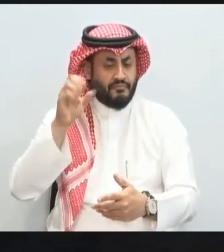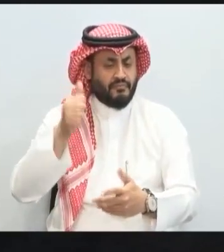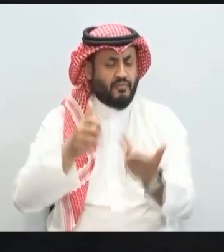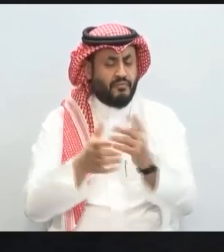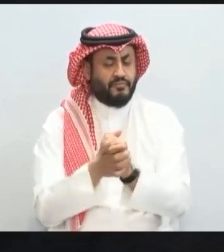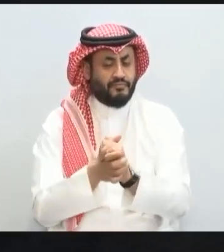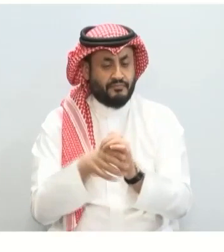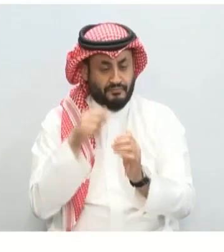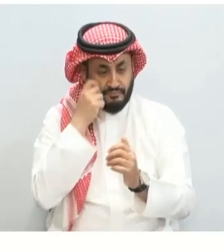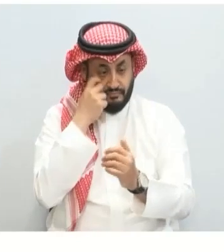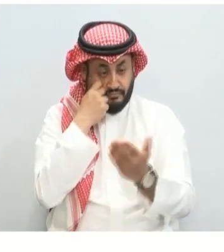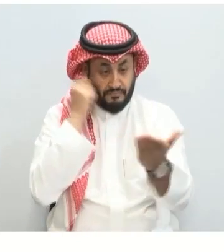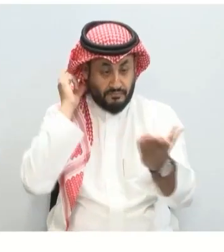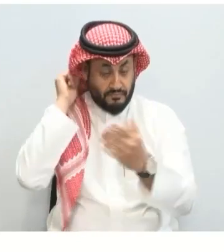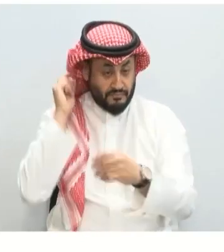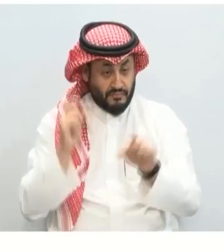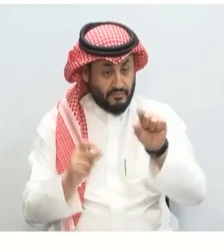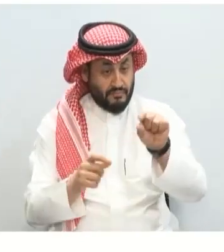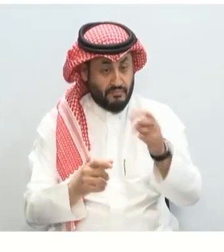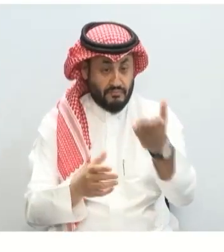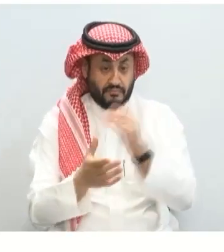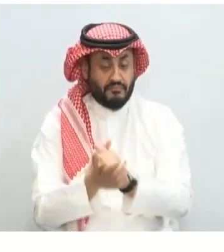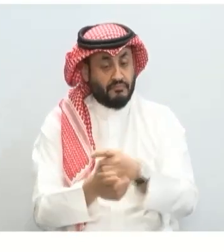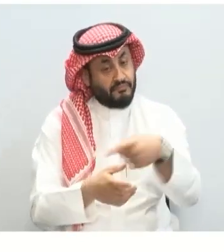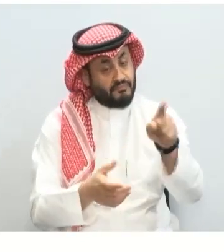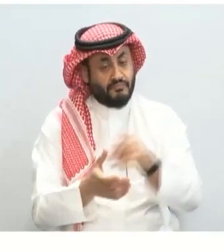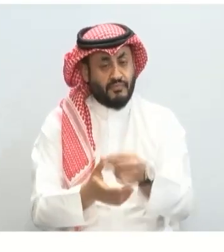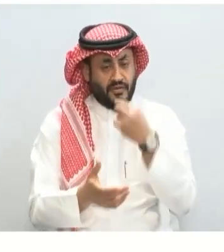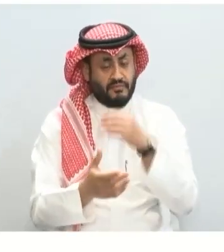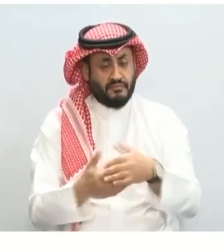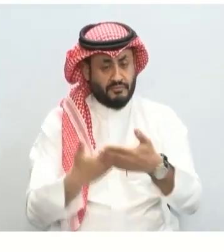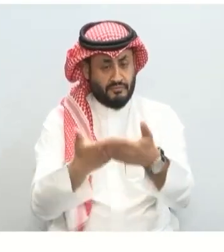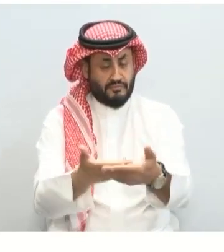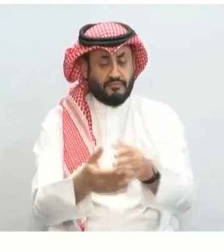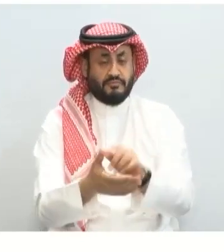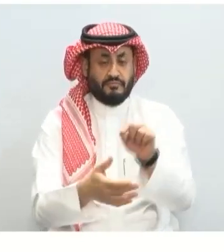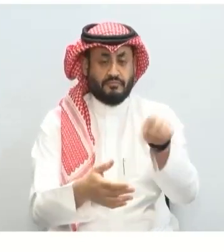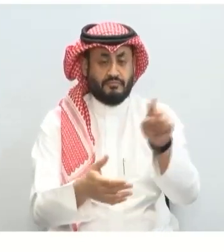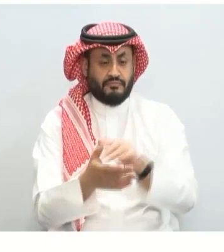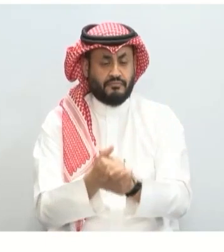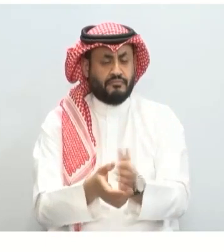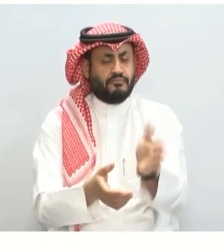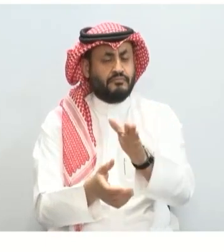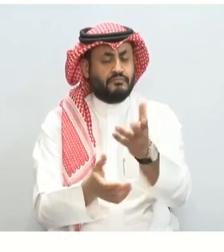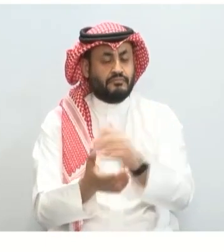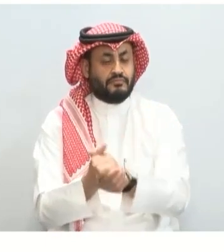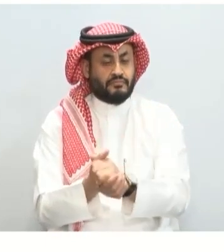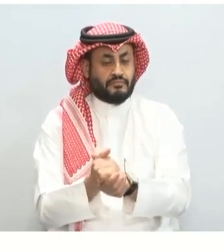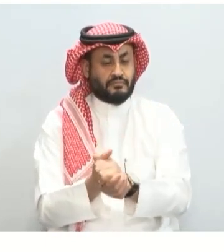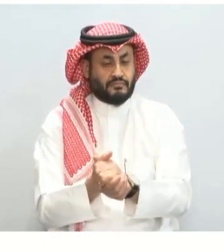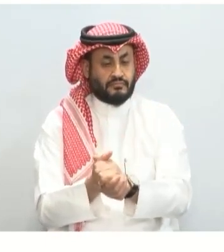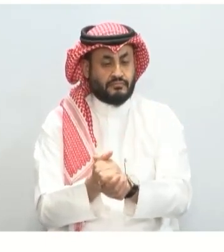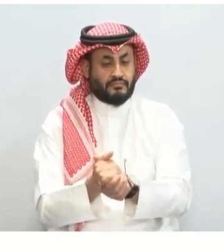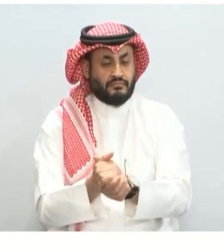So she served chicken. Very good, because she offered chicken to Nawal. What else?